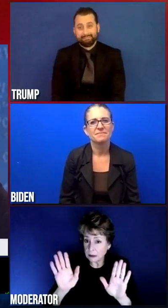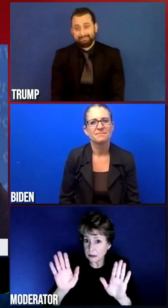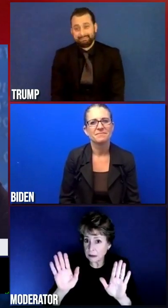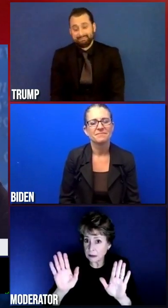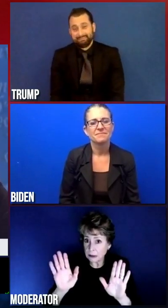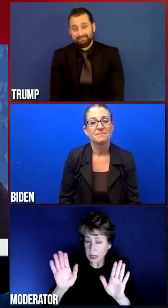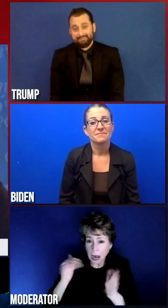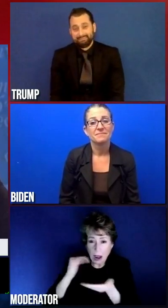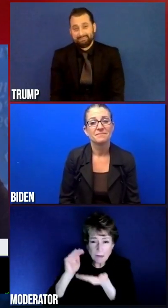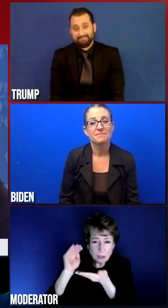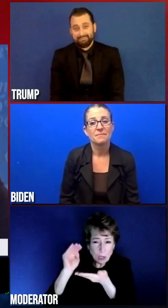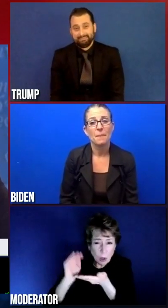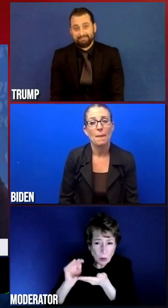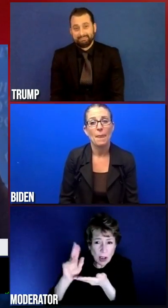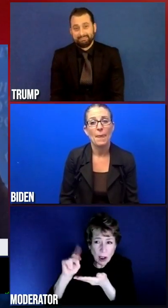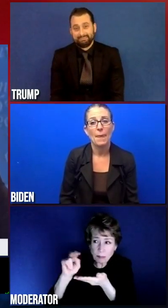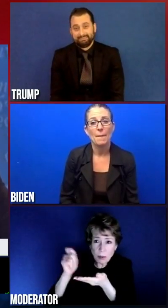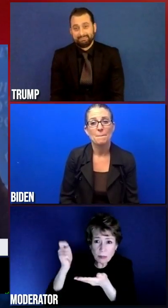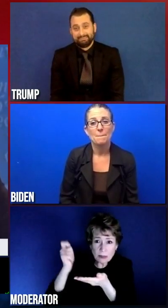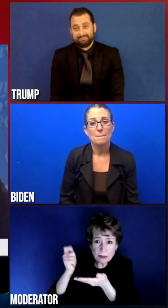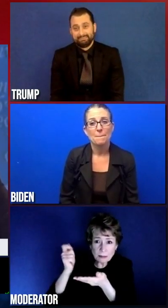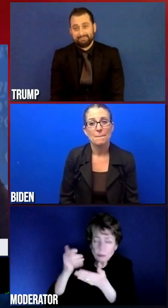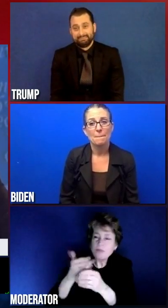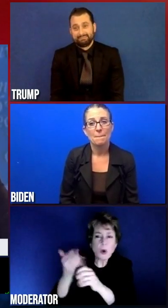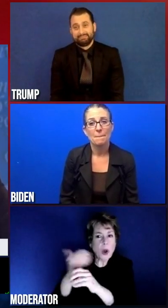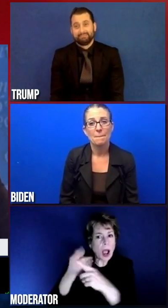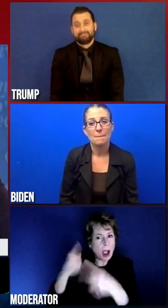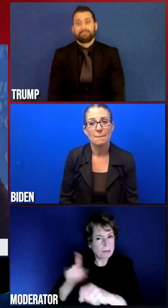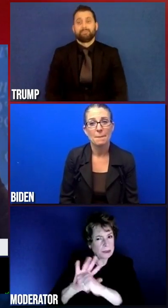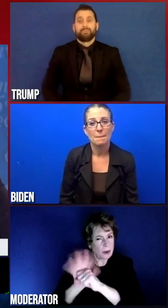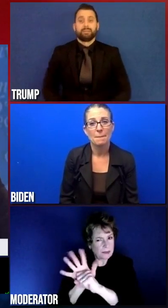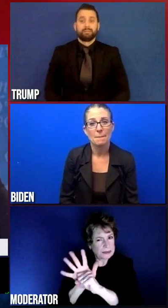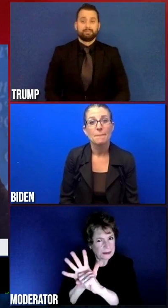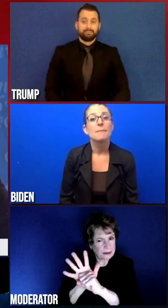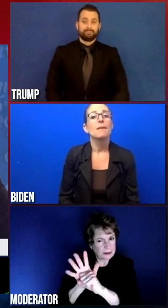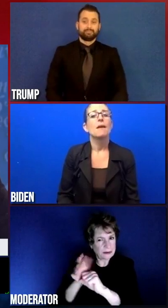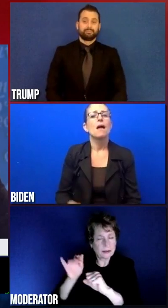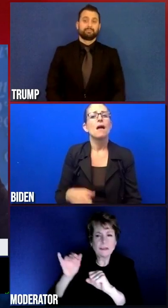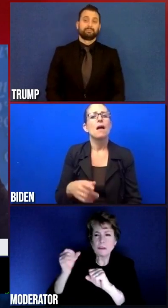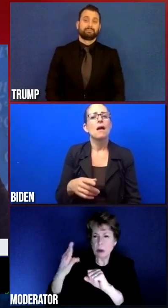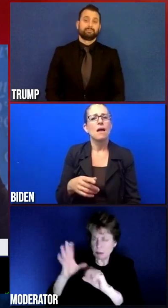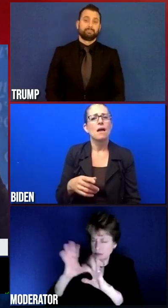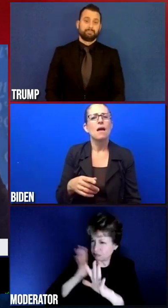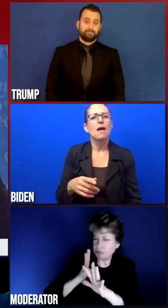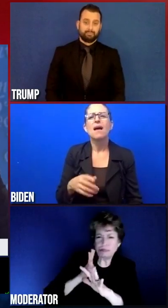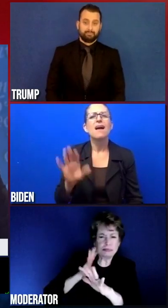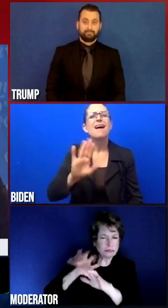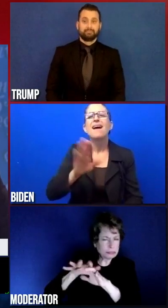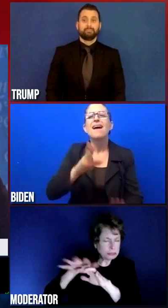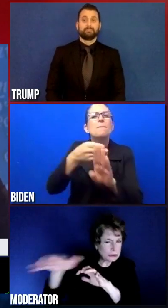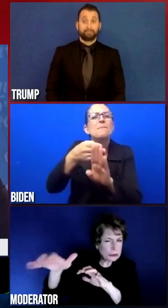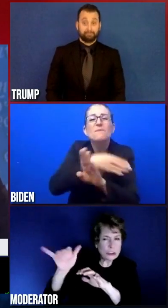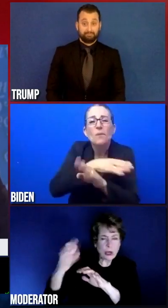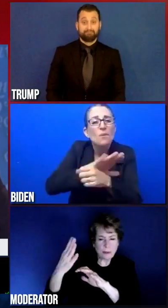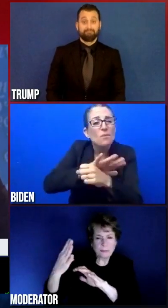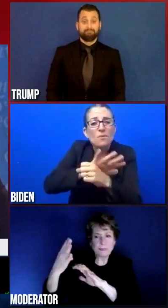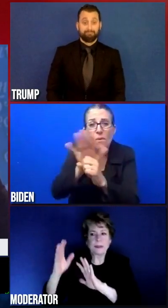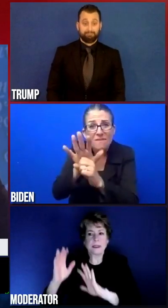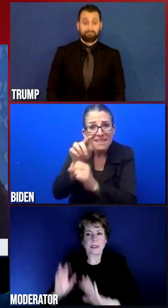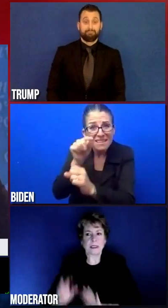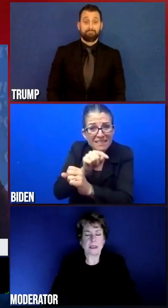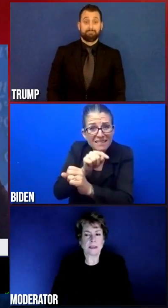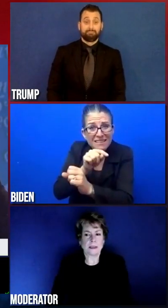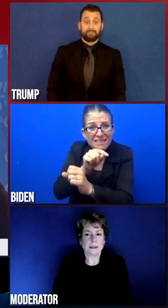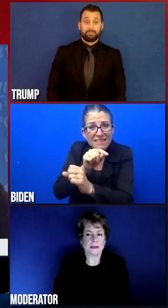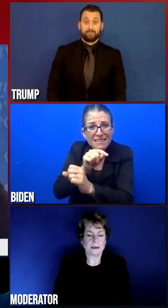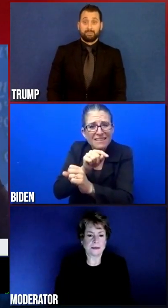COVID? Yeah, but because what he did, even before COVID, manufacturing went in the hole. Manufacturing went in the hole. Excuse me,